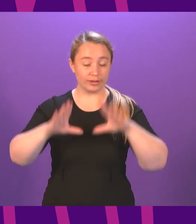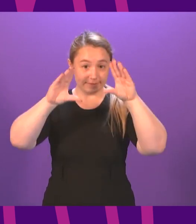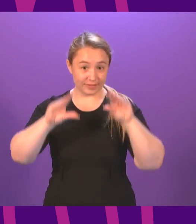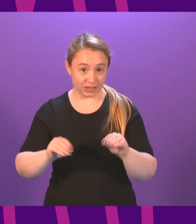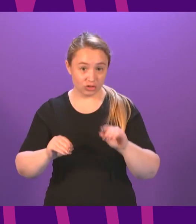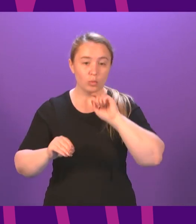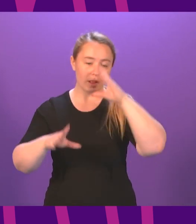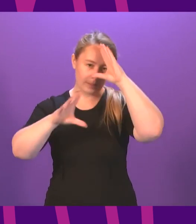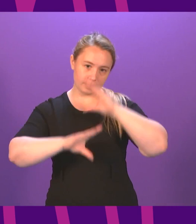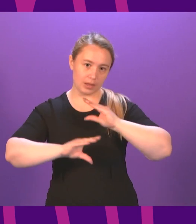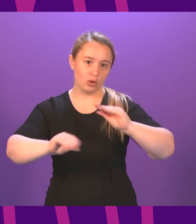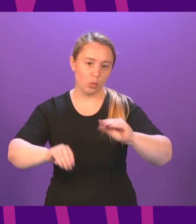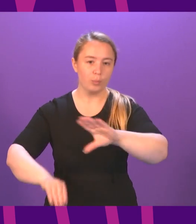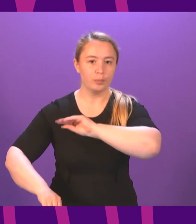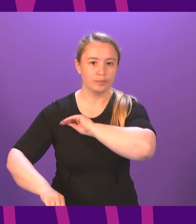verified.